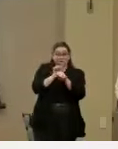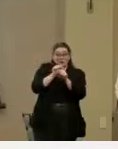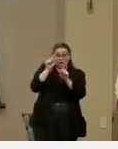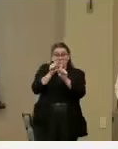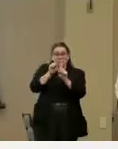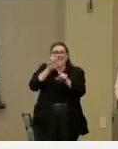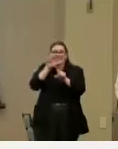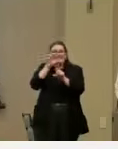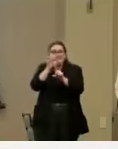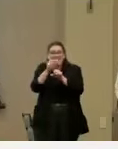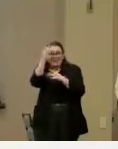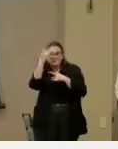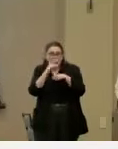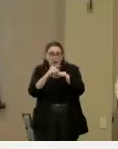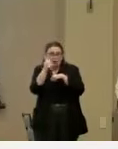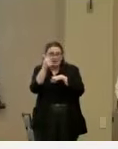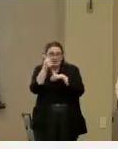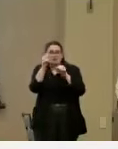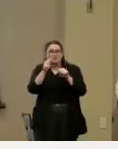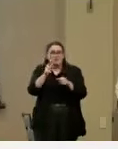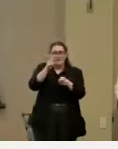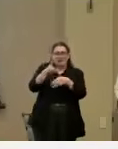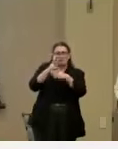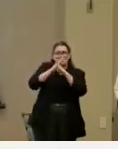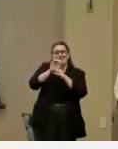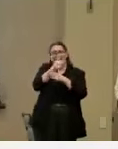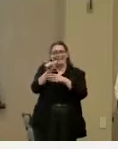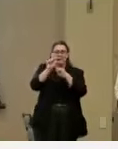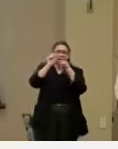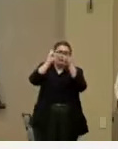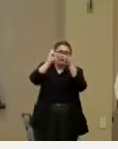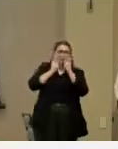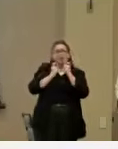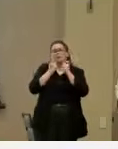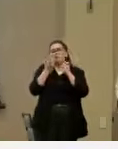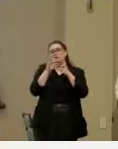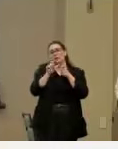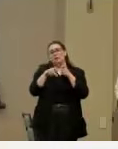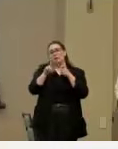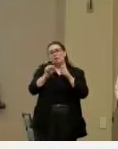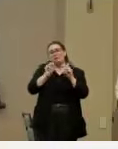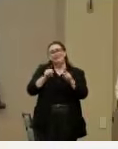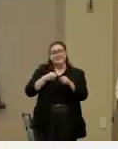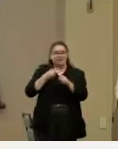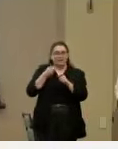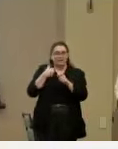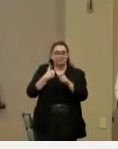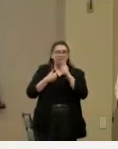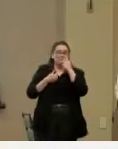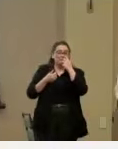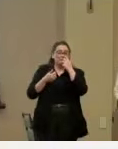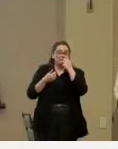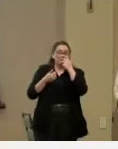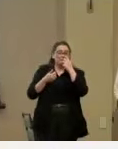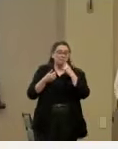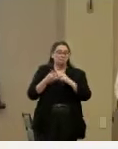scarring and disfiguring effects that discoid lupus can have. One thing about discoid lupus, sort of a